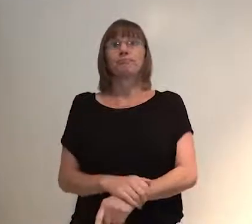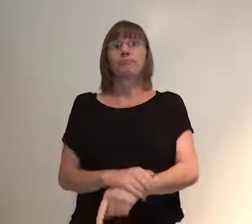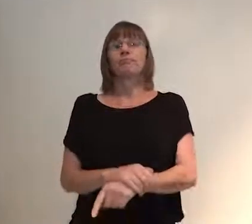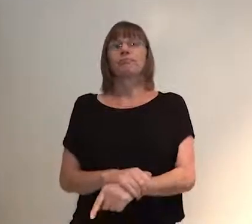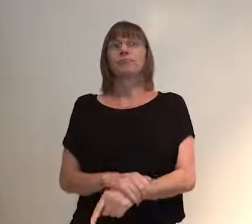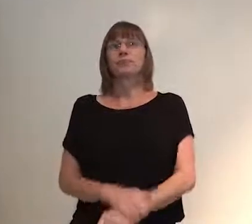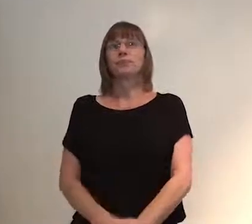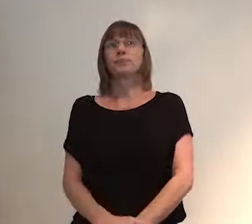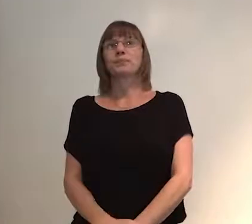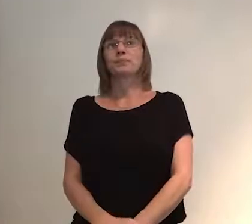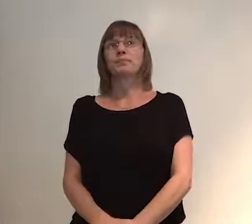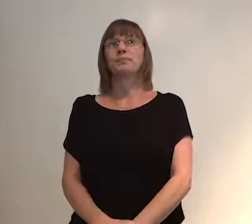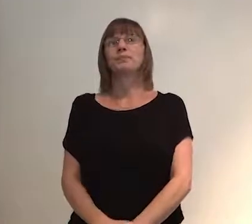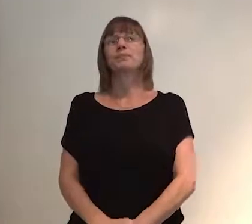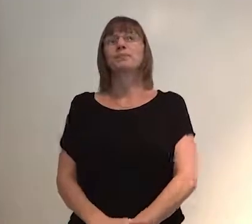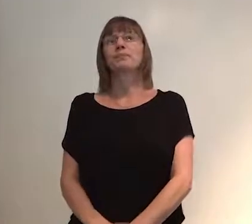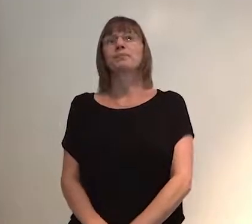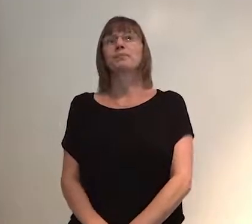little shake off.